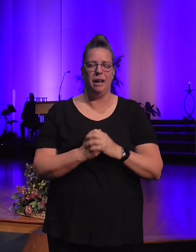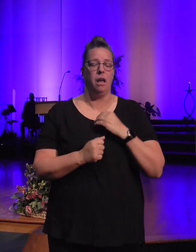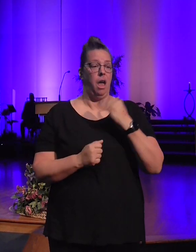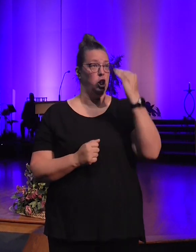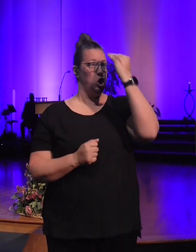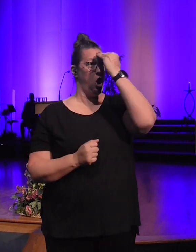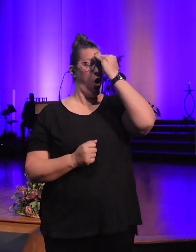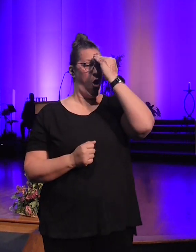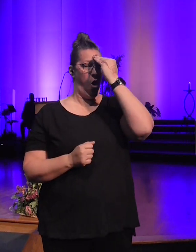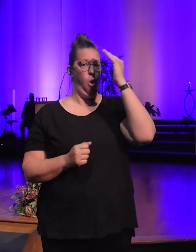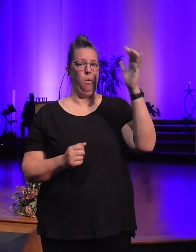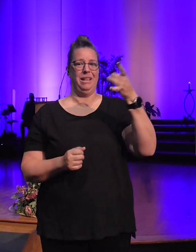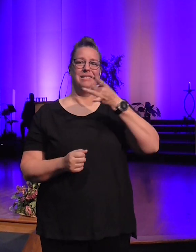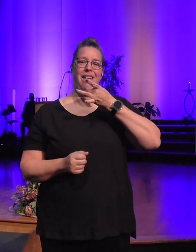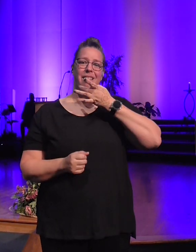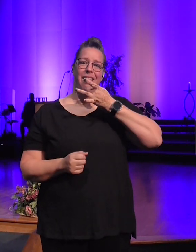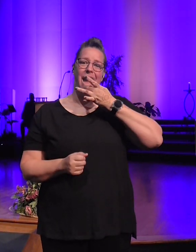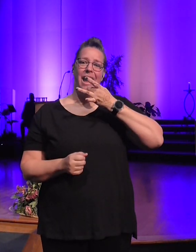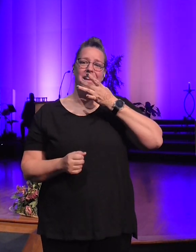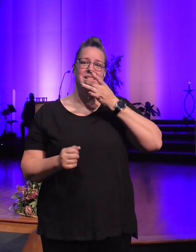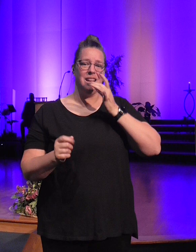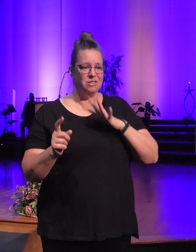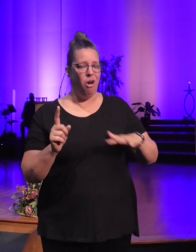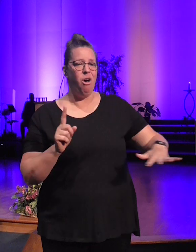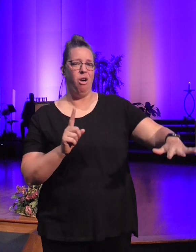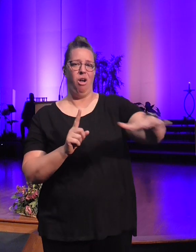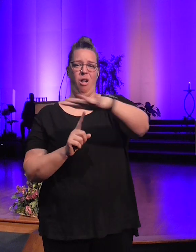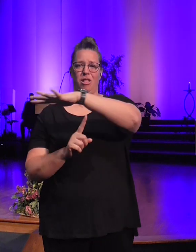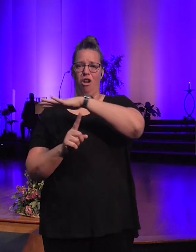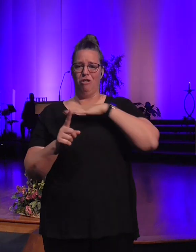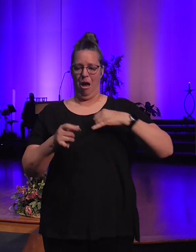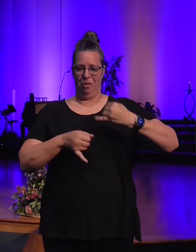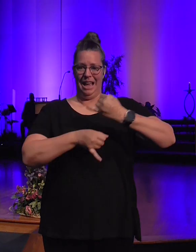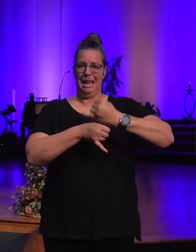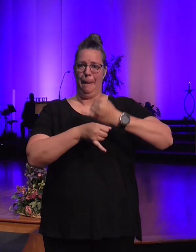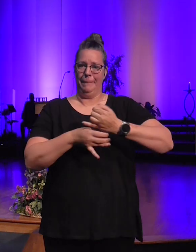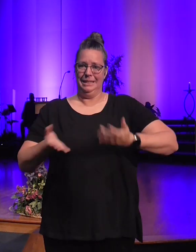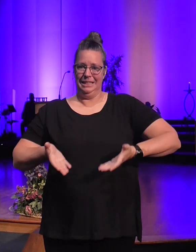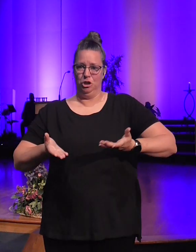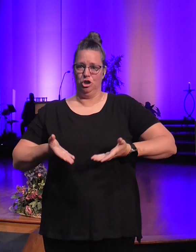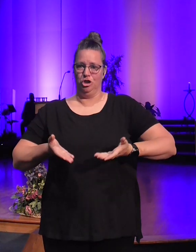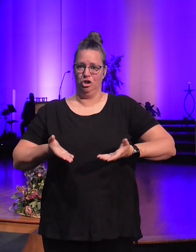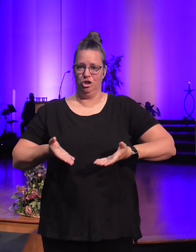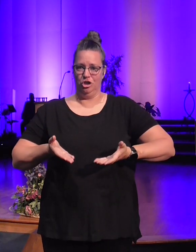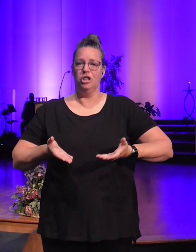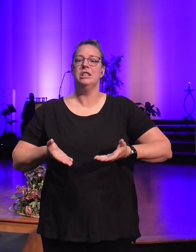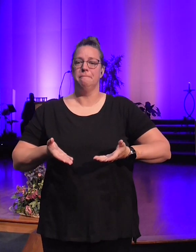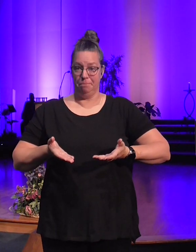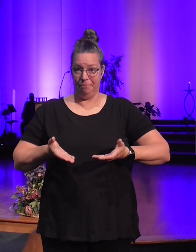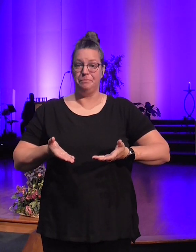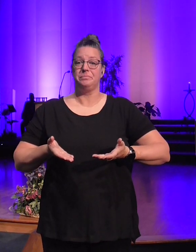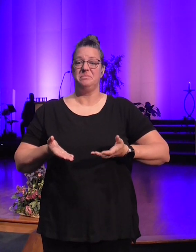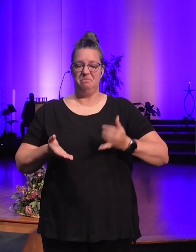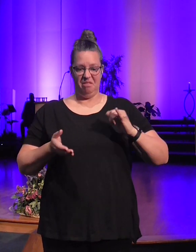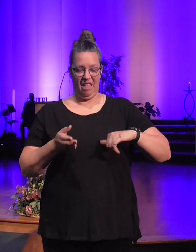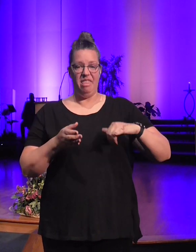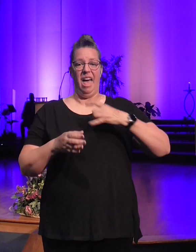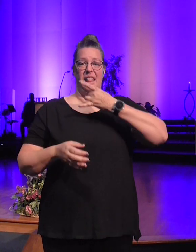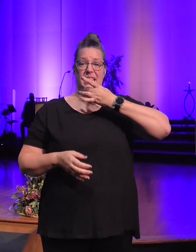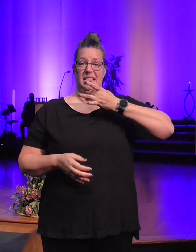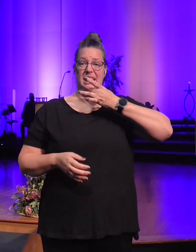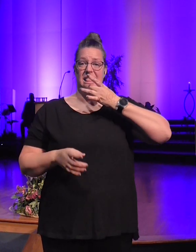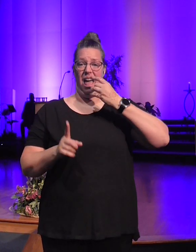beacon of light that is all around our campus of Mile High Church, and that that beacon of